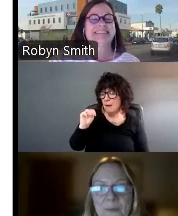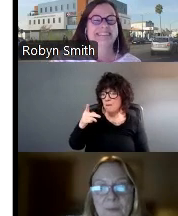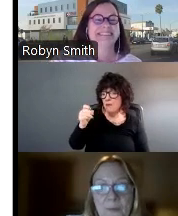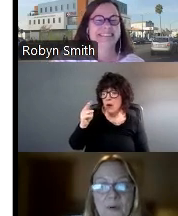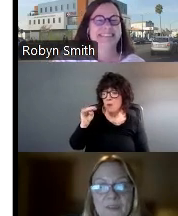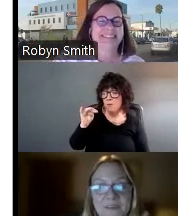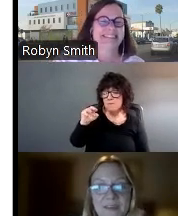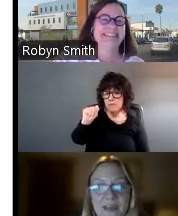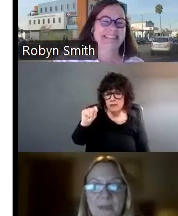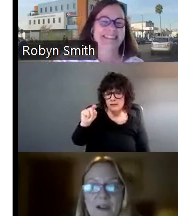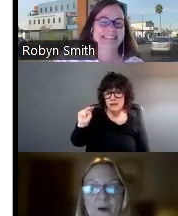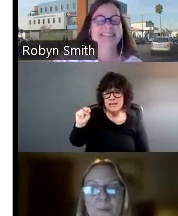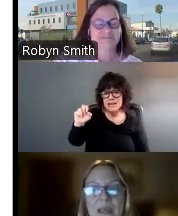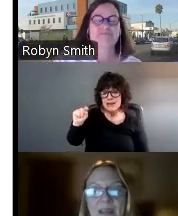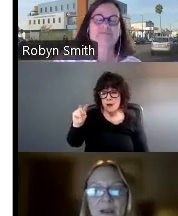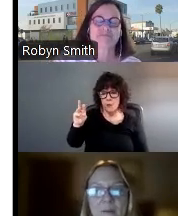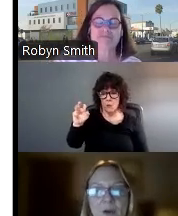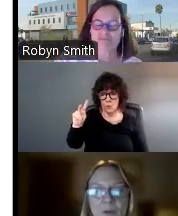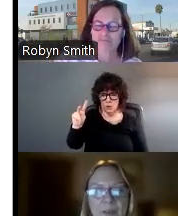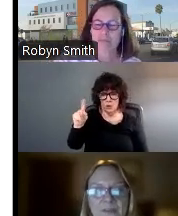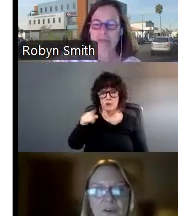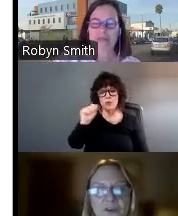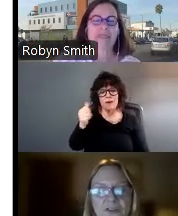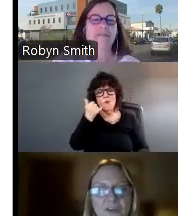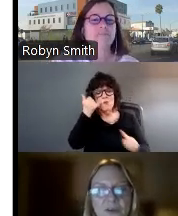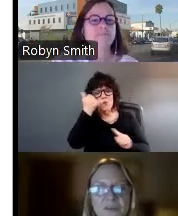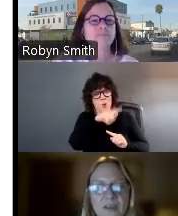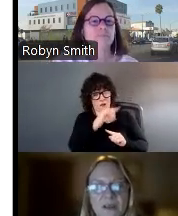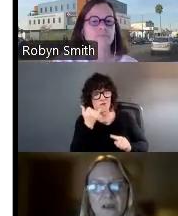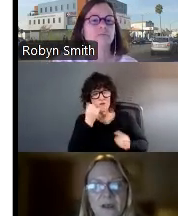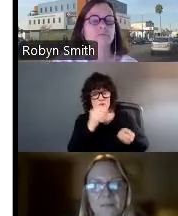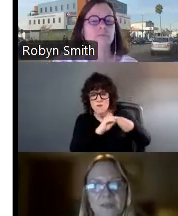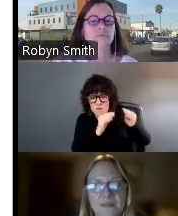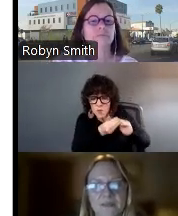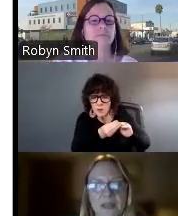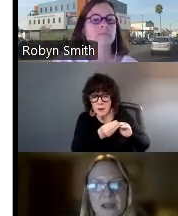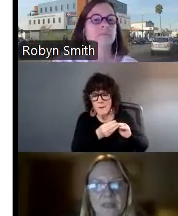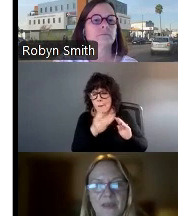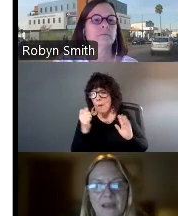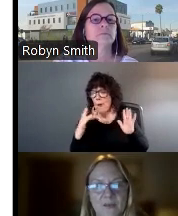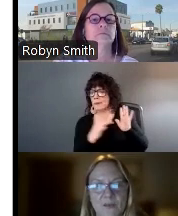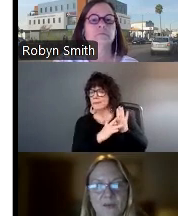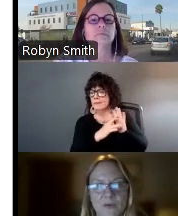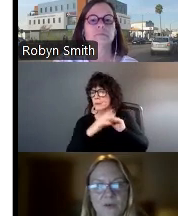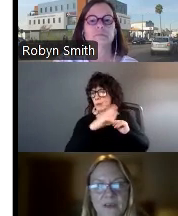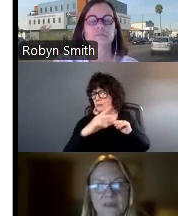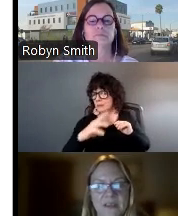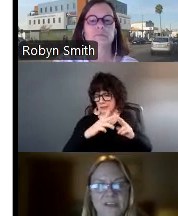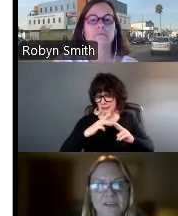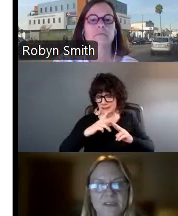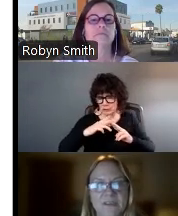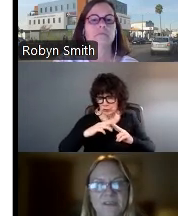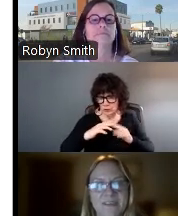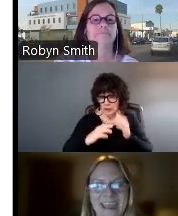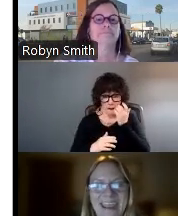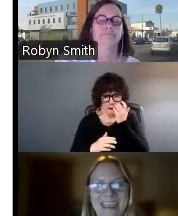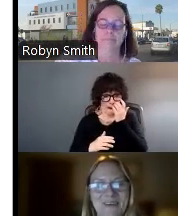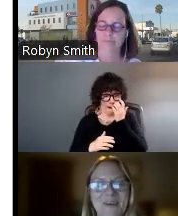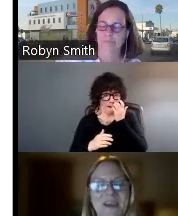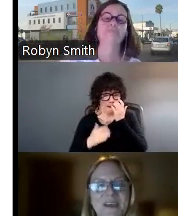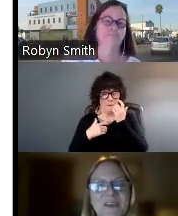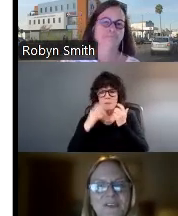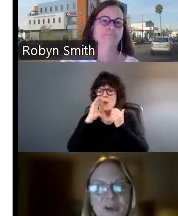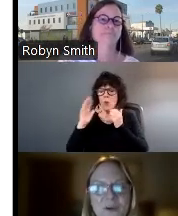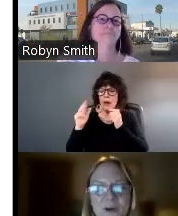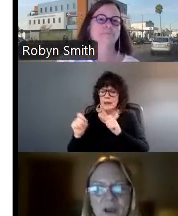And we'll put this slide back up in a moment. If you could just go to the slide that has all the organizations. Thank